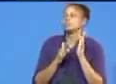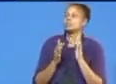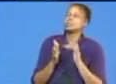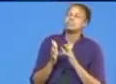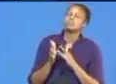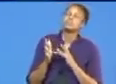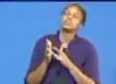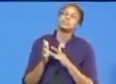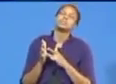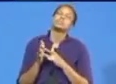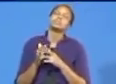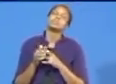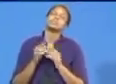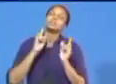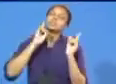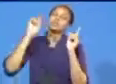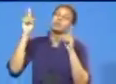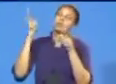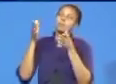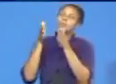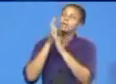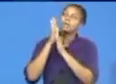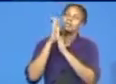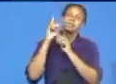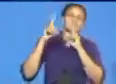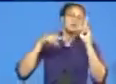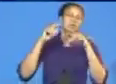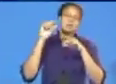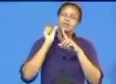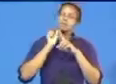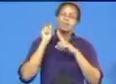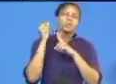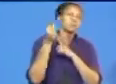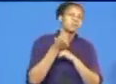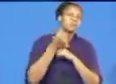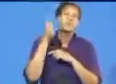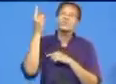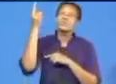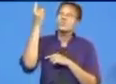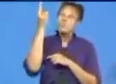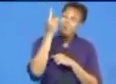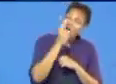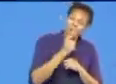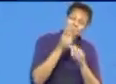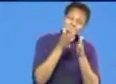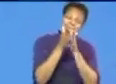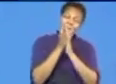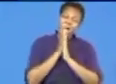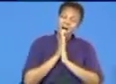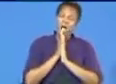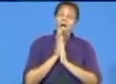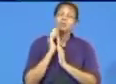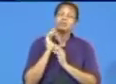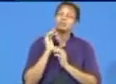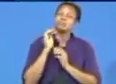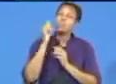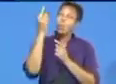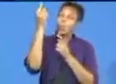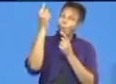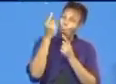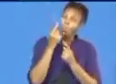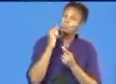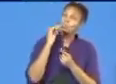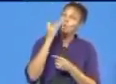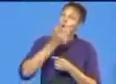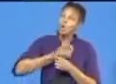our varied circumstances. You come to us with a solution that is